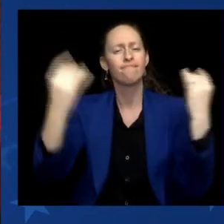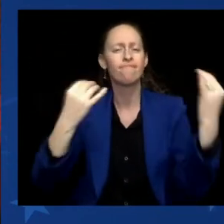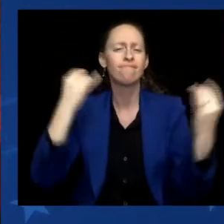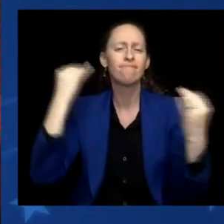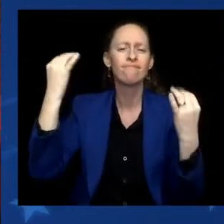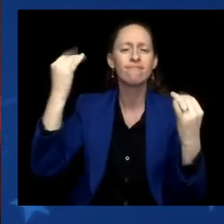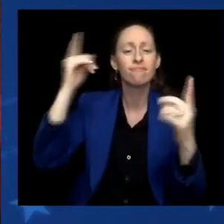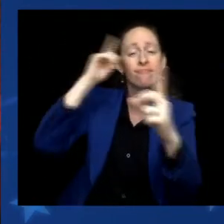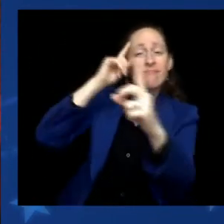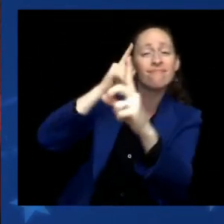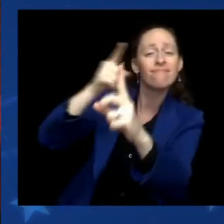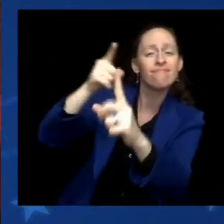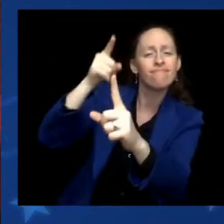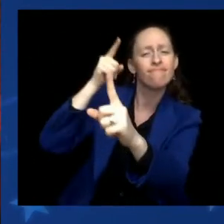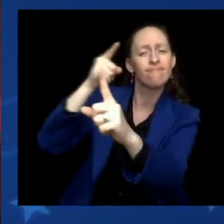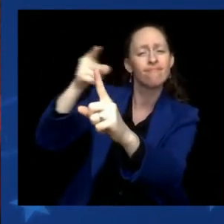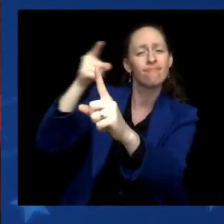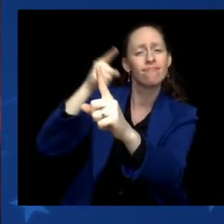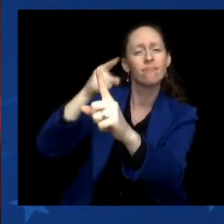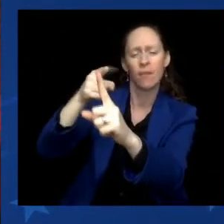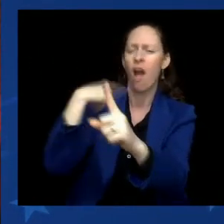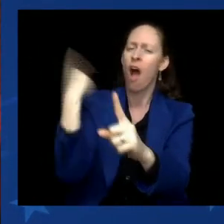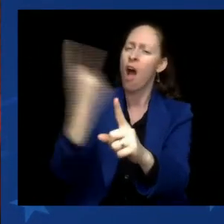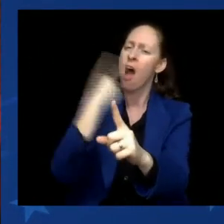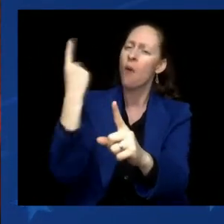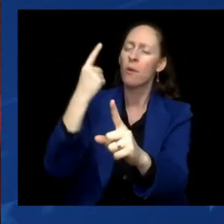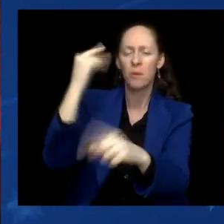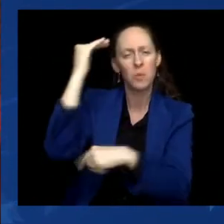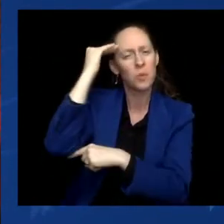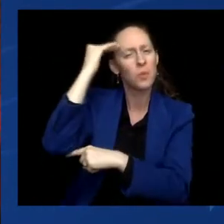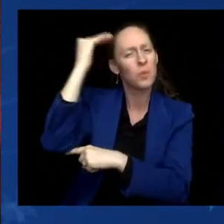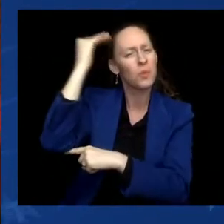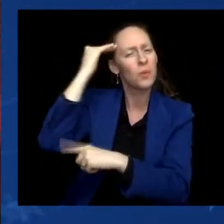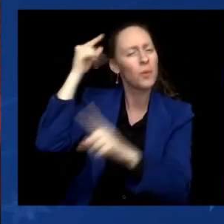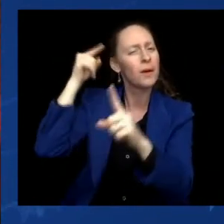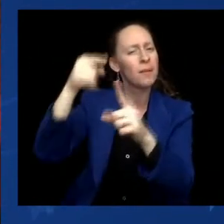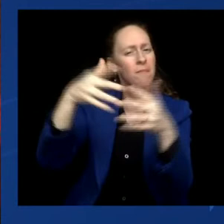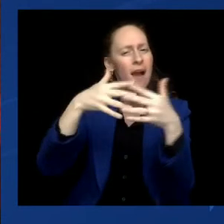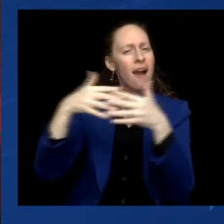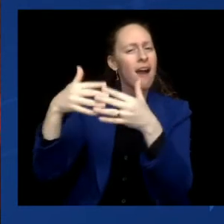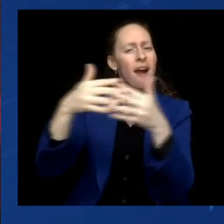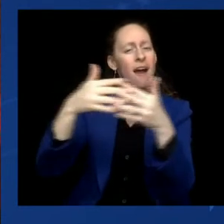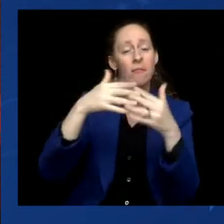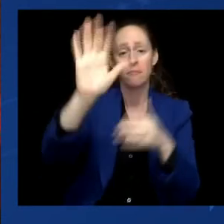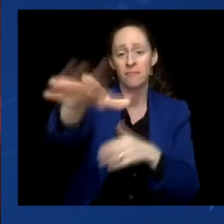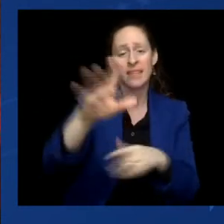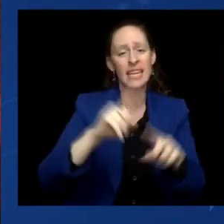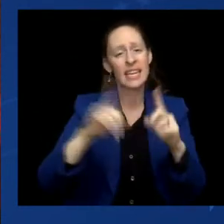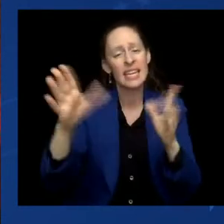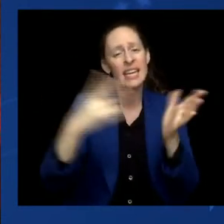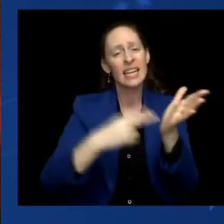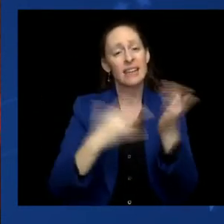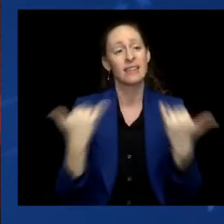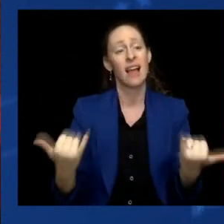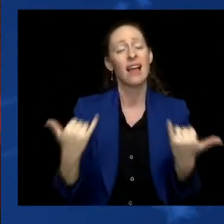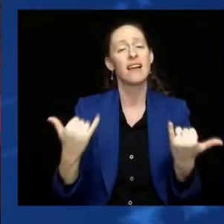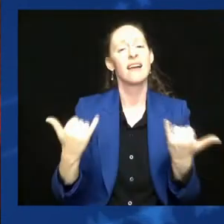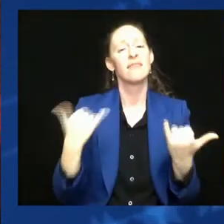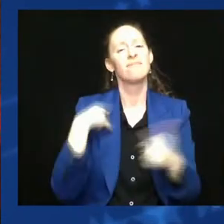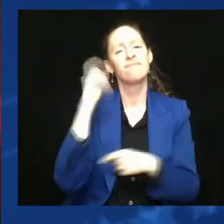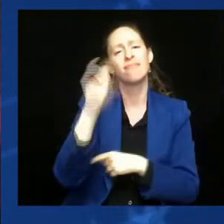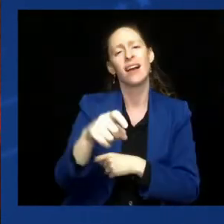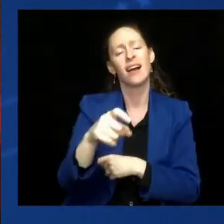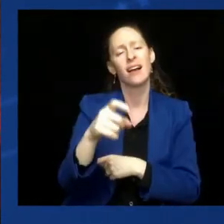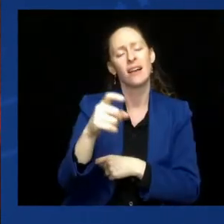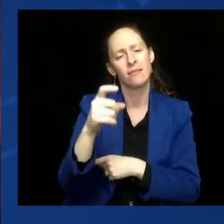with each other and with ourselves. Too much of what's happening in our country today is not